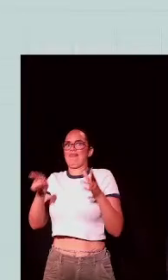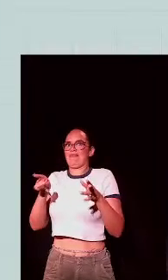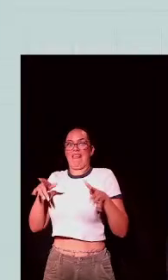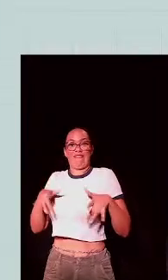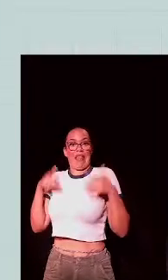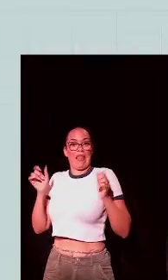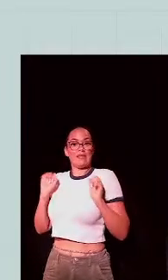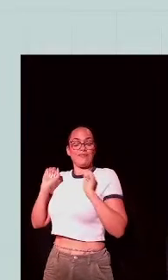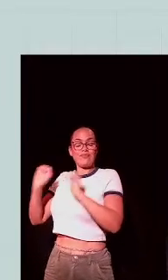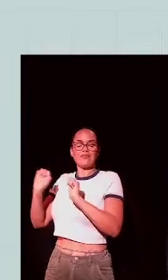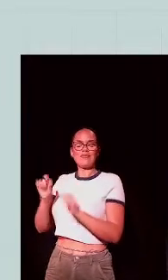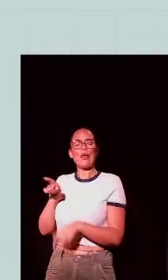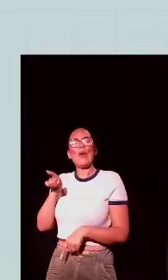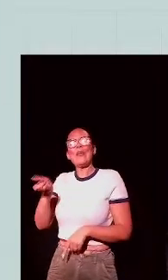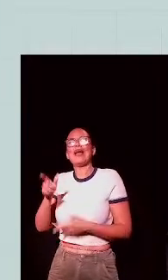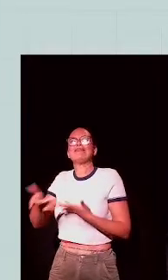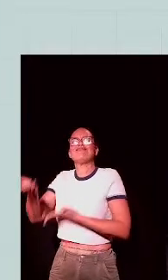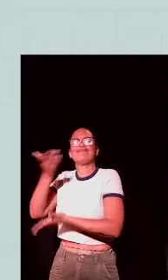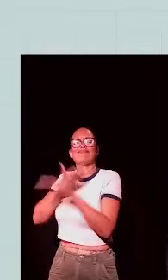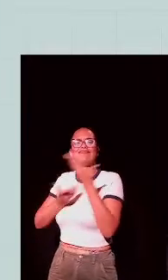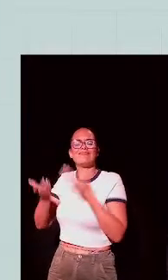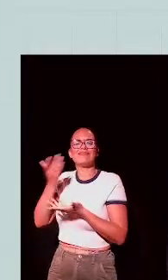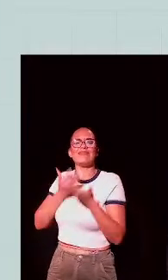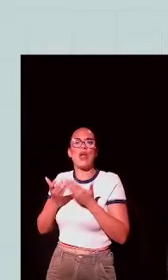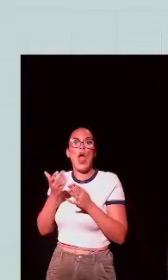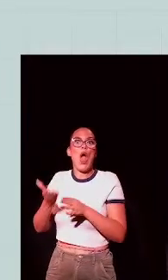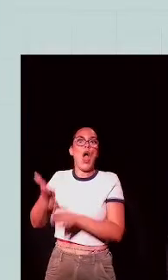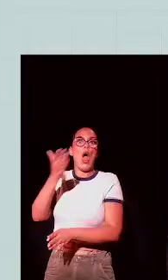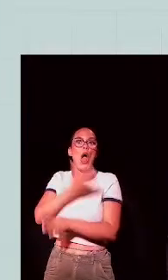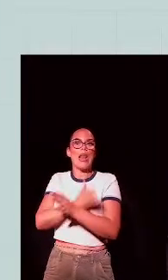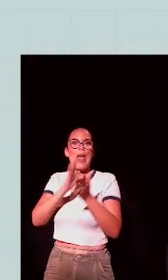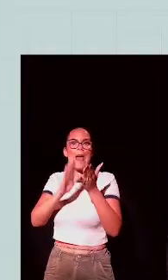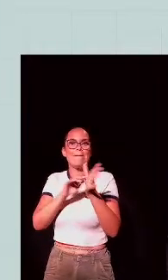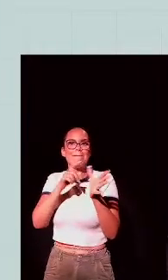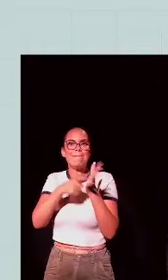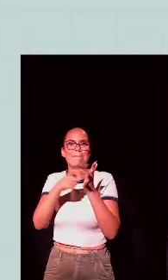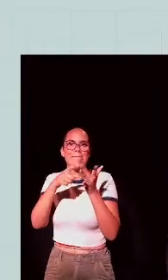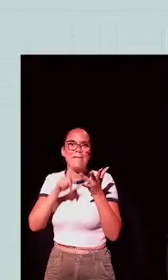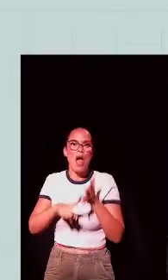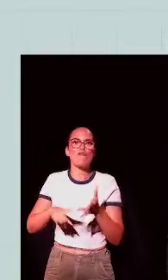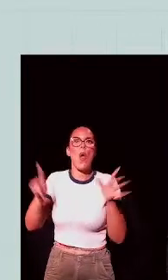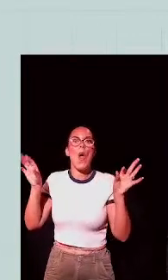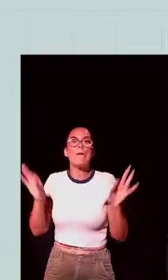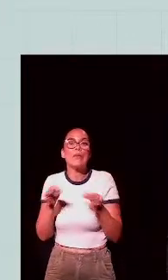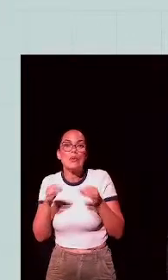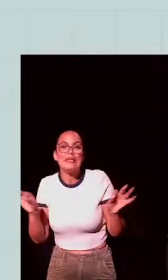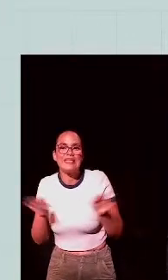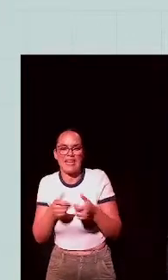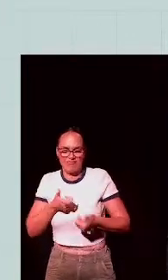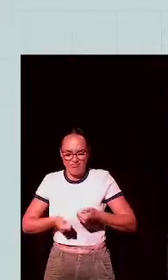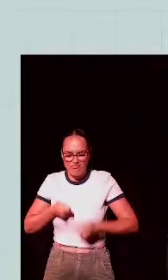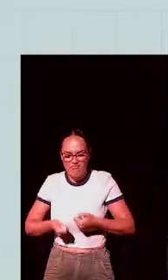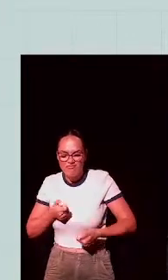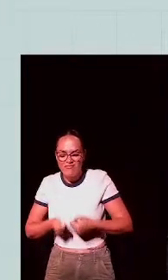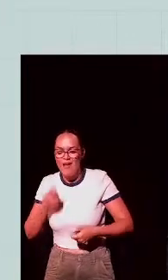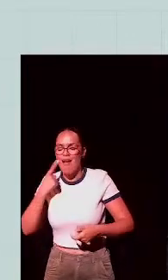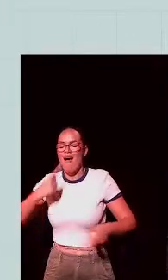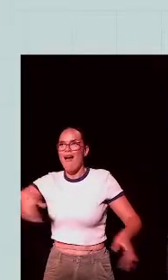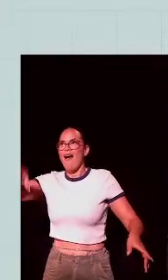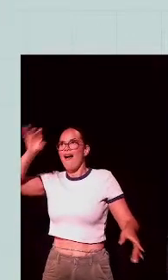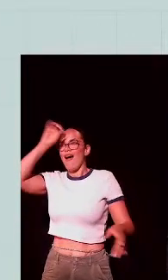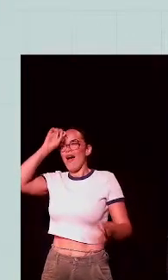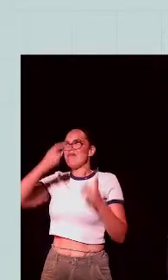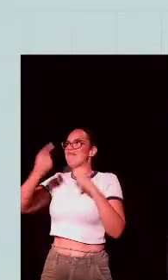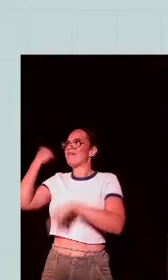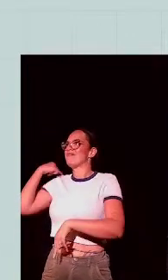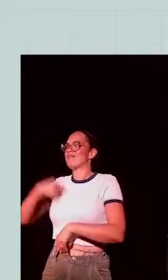hardcore nostalgia trip early by playing the early Mario music absolutely perfectly and sent me back to when I was about 9 and spent all my time playing Mario. So I was extremely happy